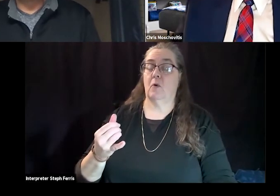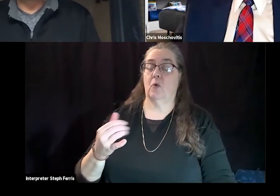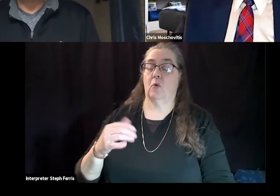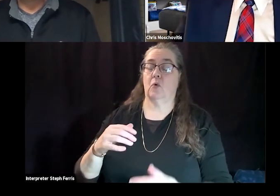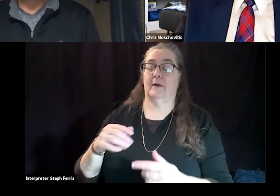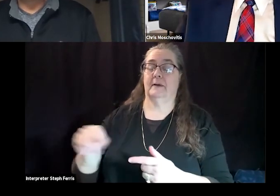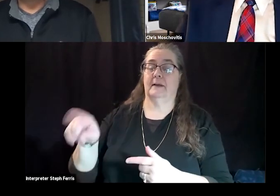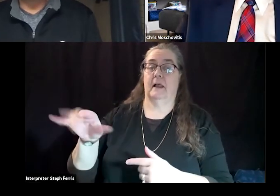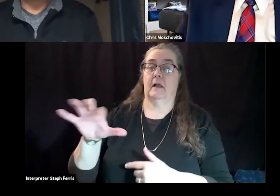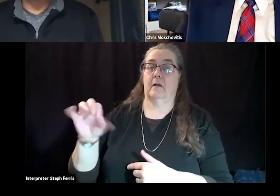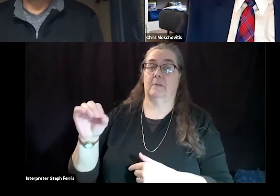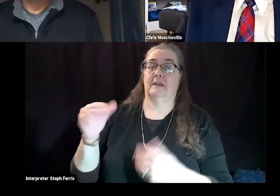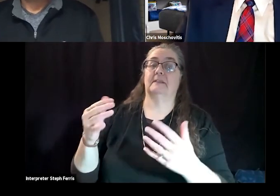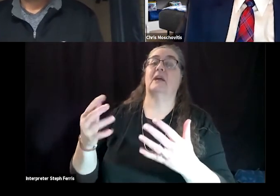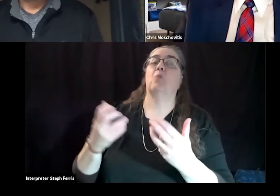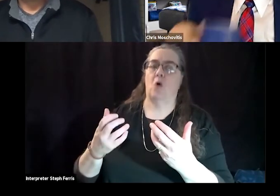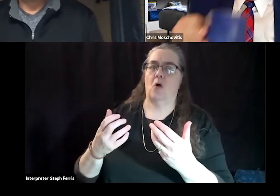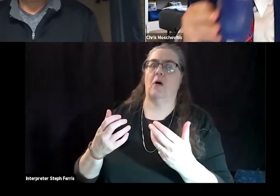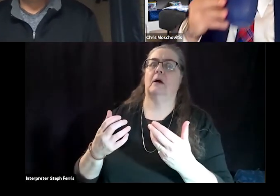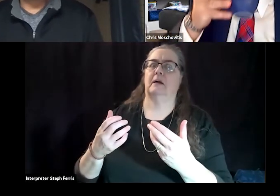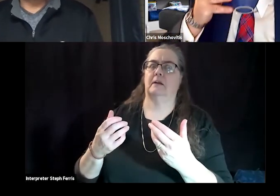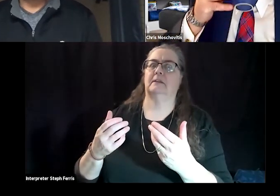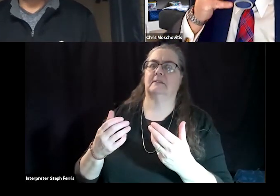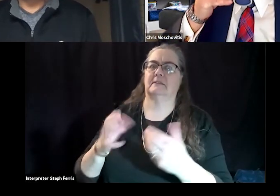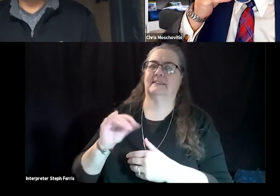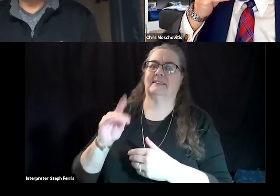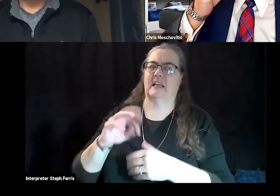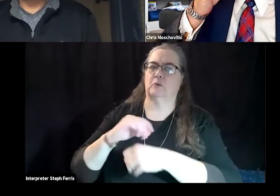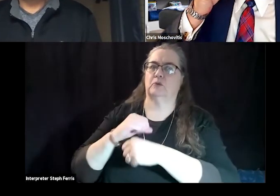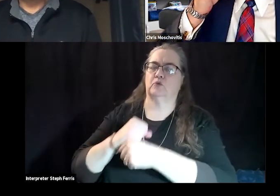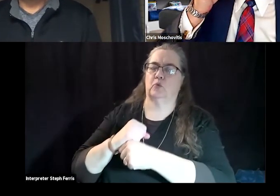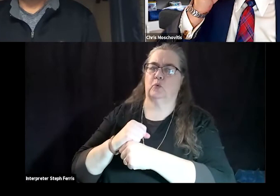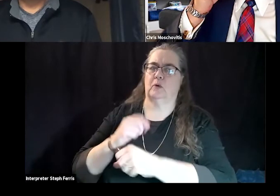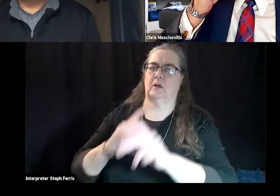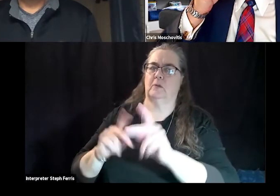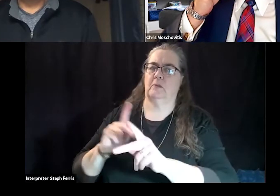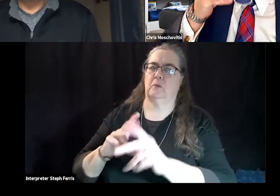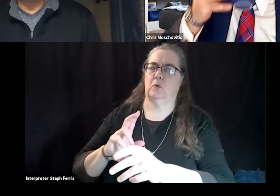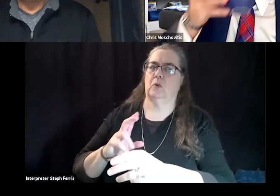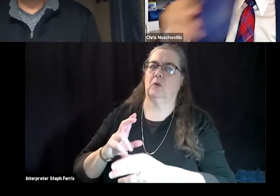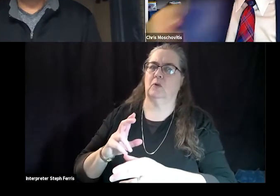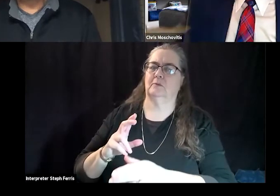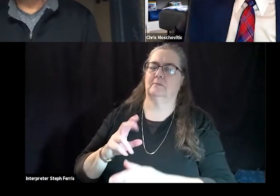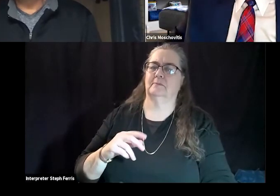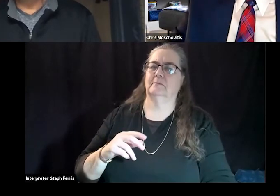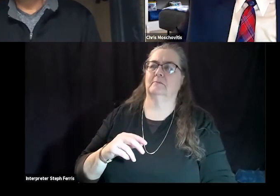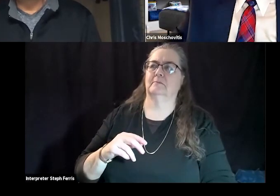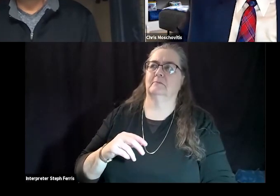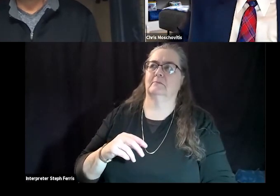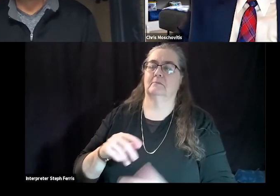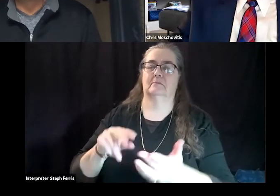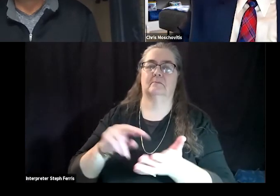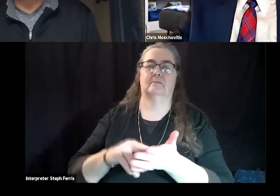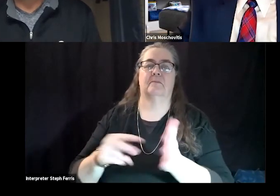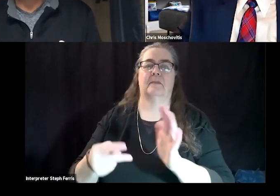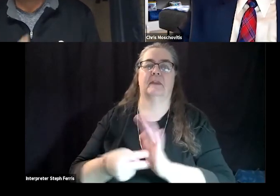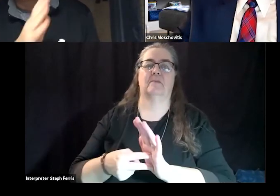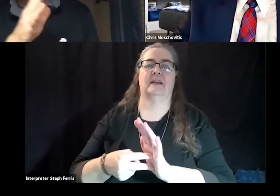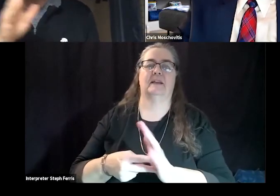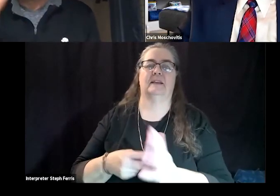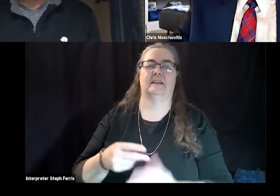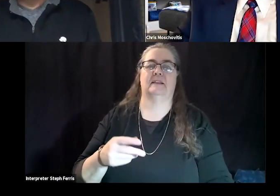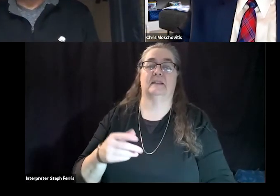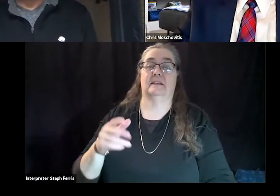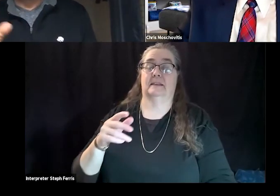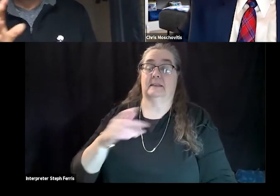employees, because there has been obviously such a massive push for this, are we seeing the eye being taken off the ball in a sense and